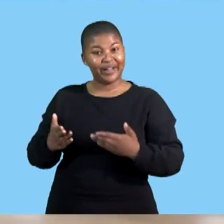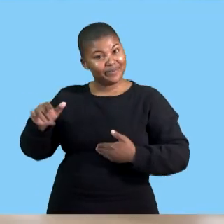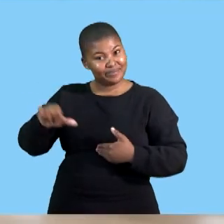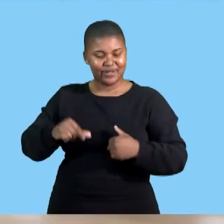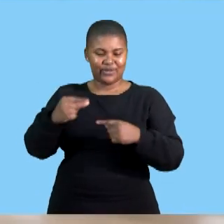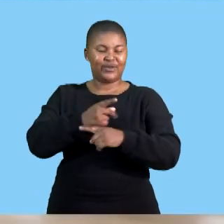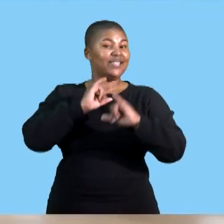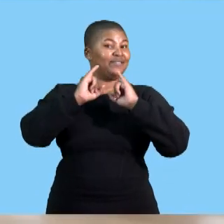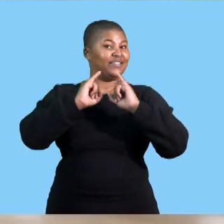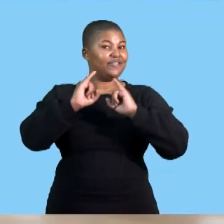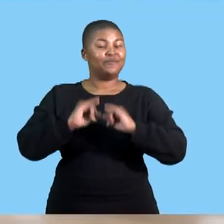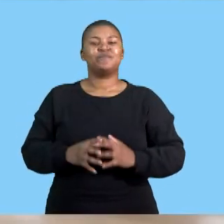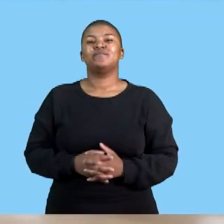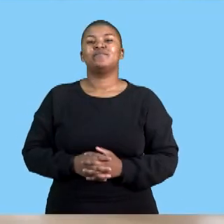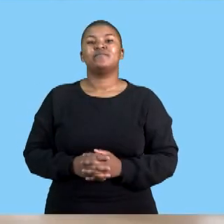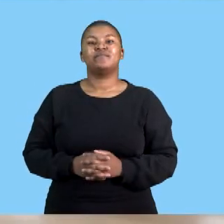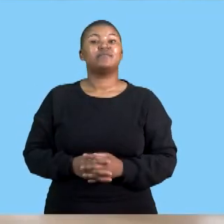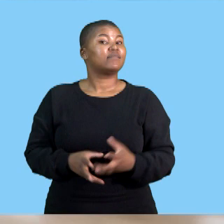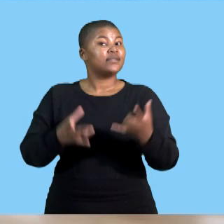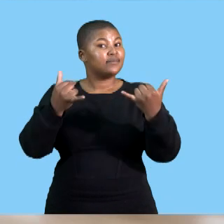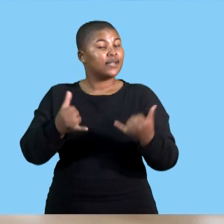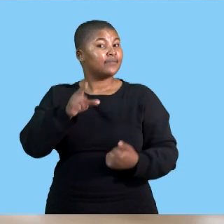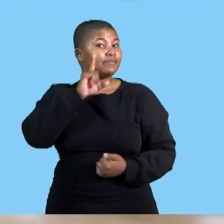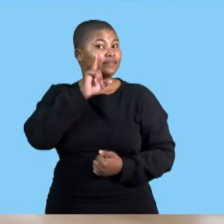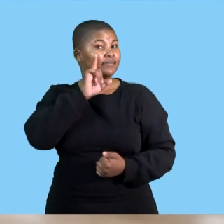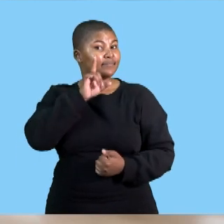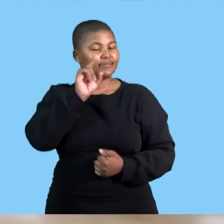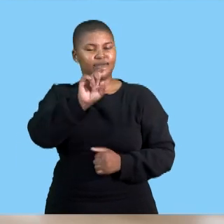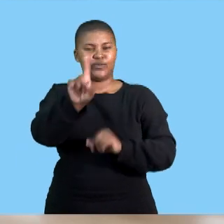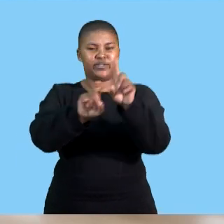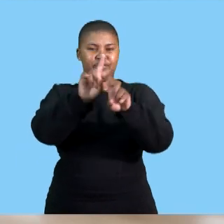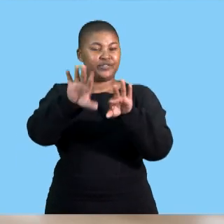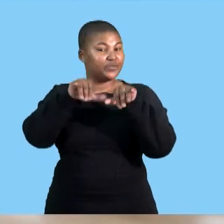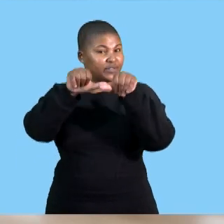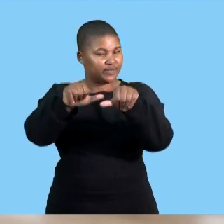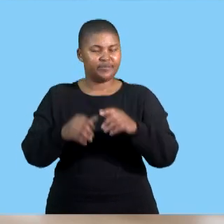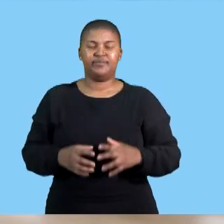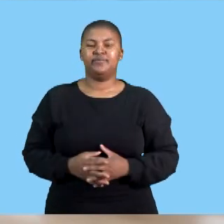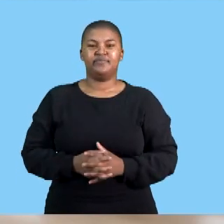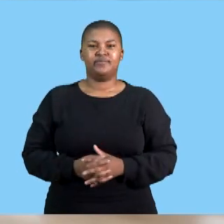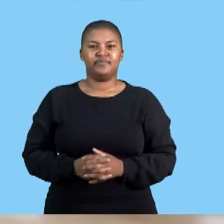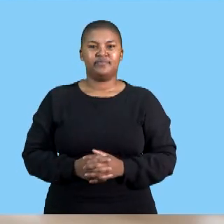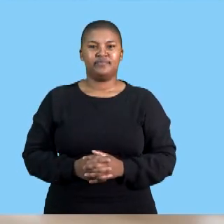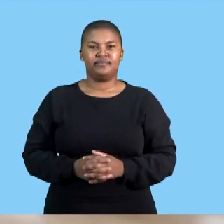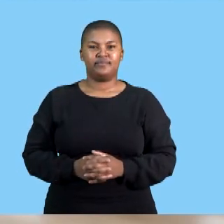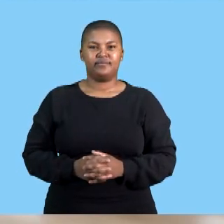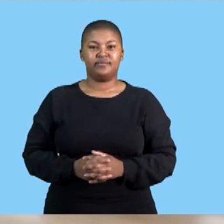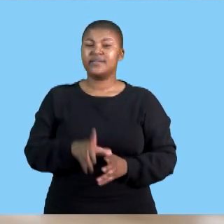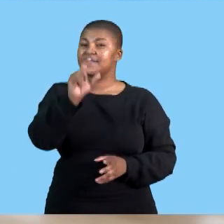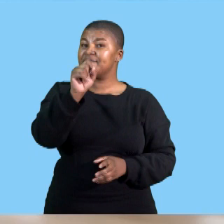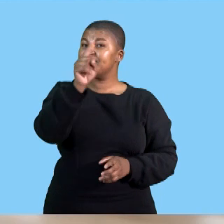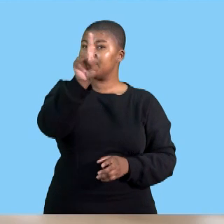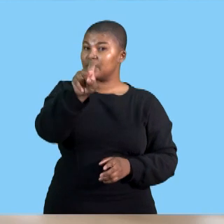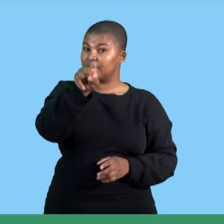Welcome back, grade 11s. Now let's look at our application questions. The first